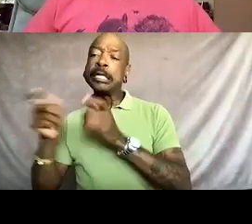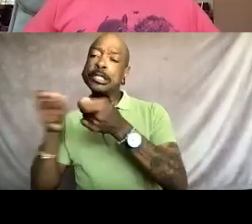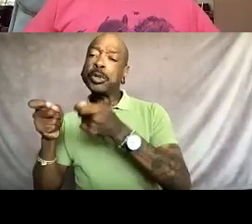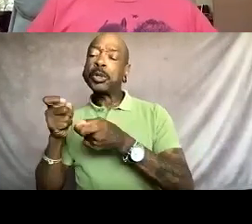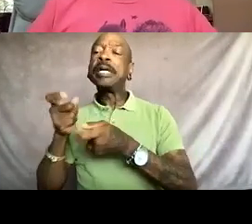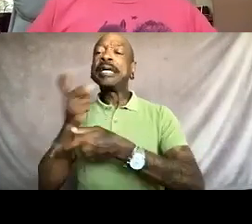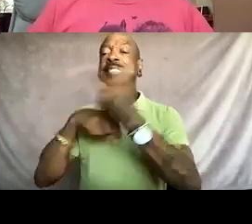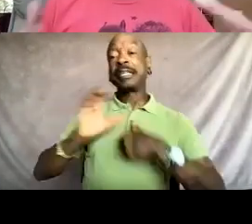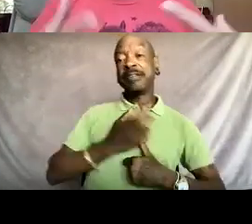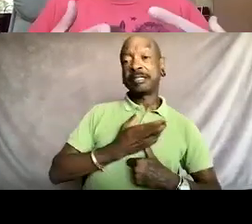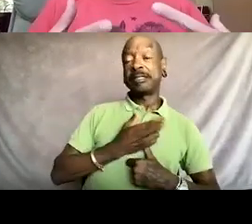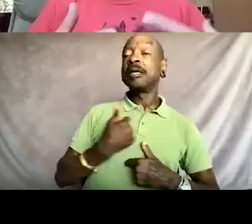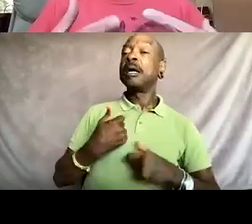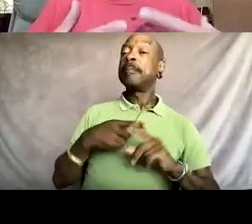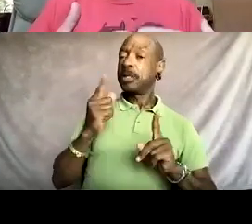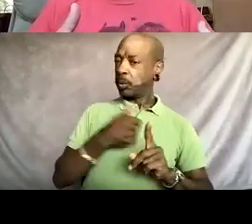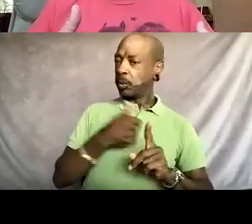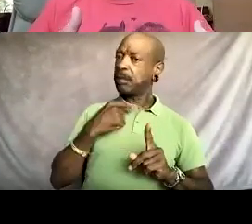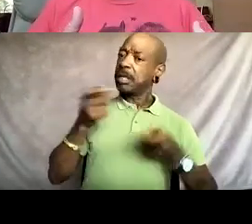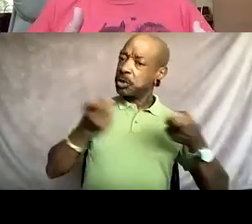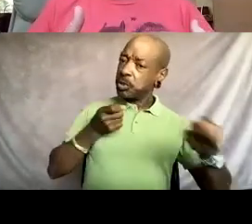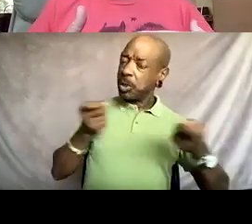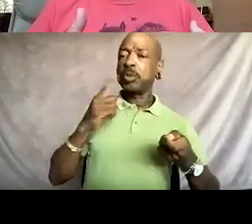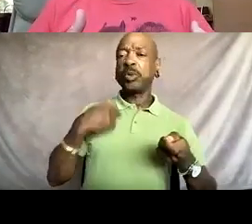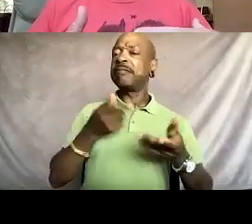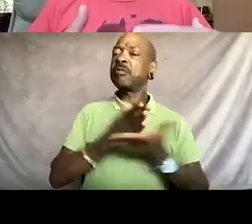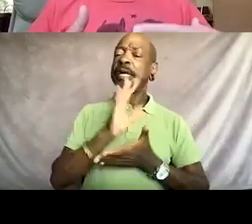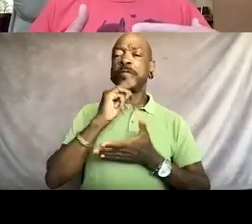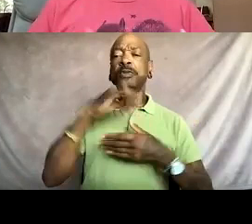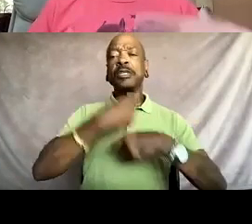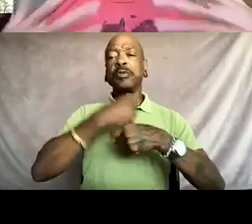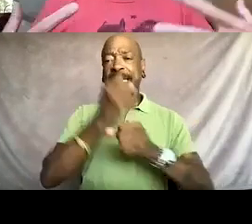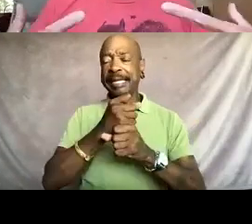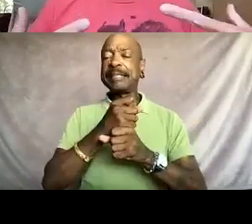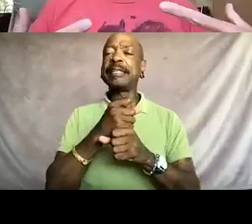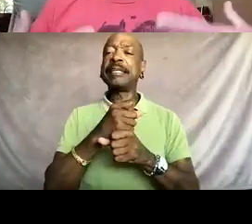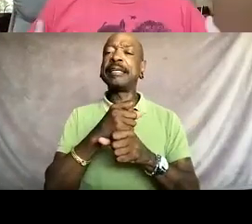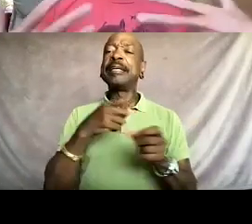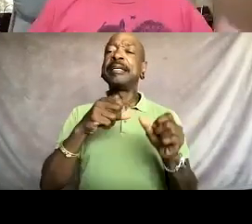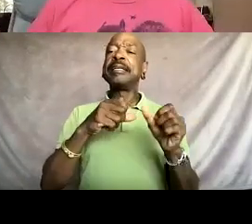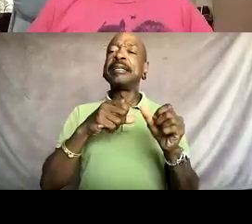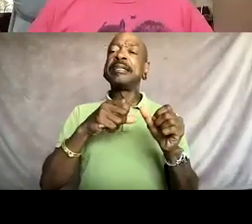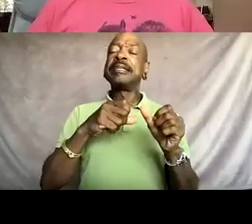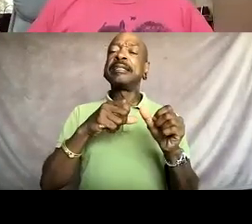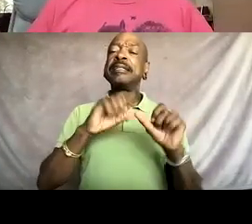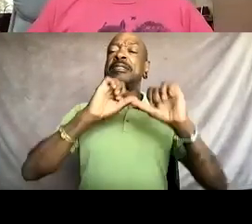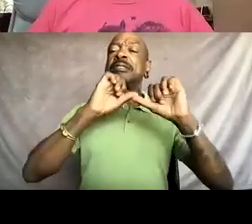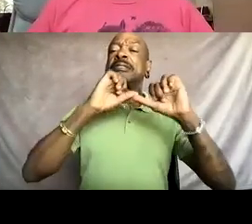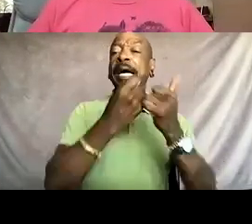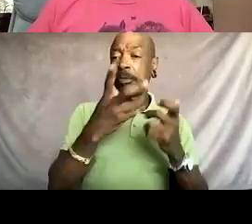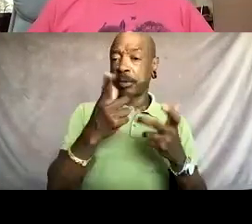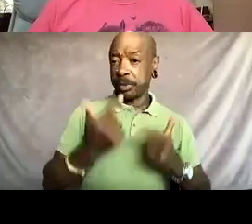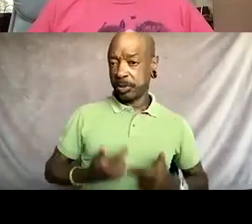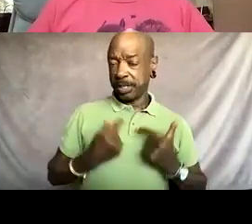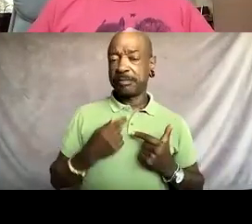us. Like, we are entitled to work together and create the society that we live in. And so just want to encourage groups to be more active in shaping law